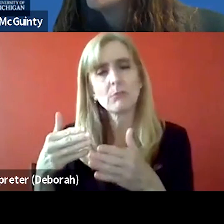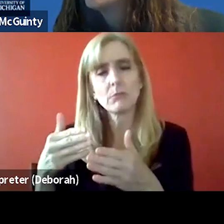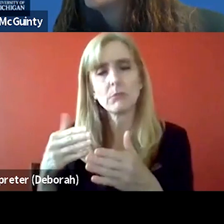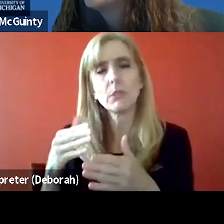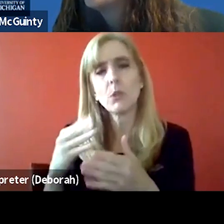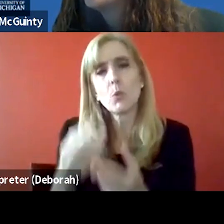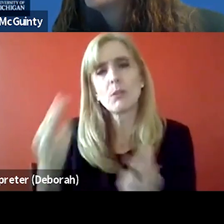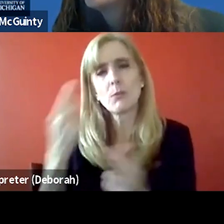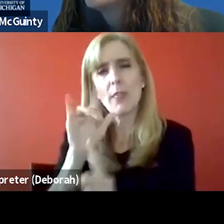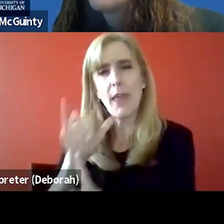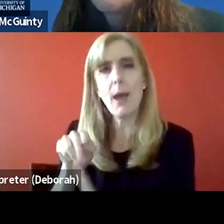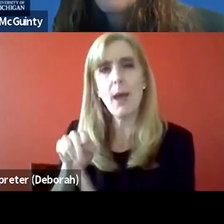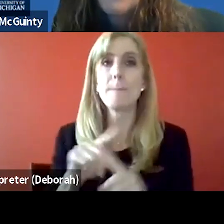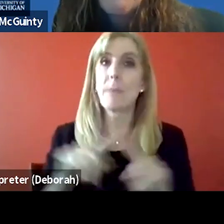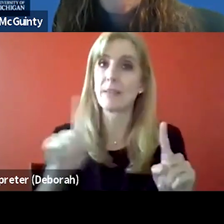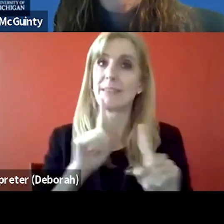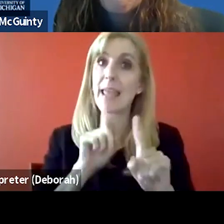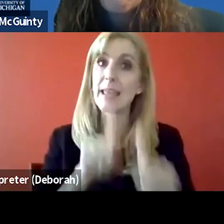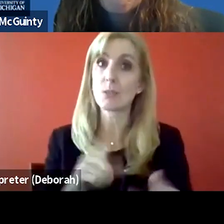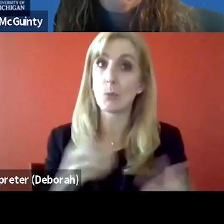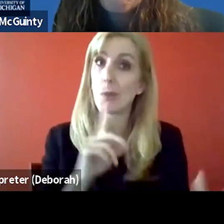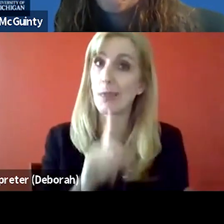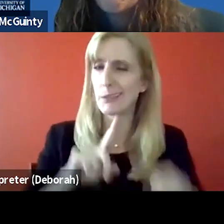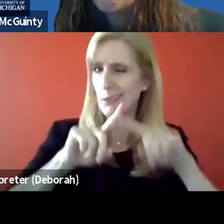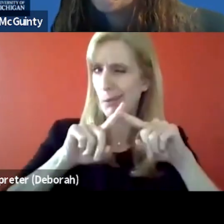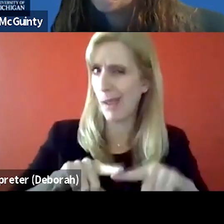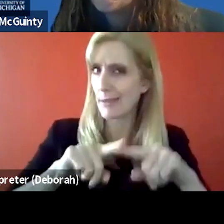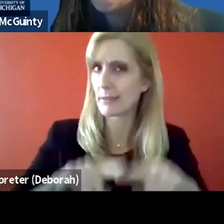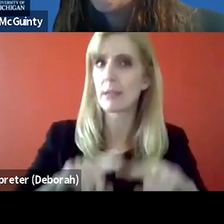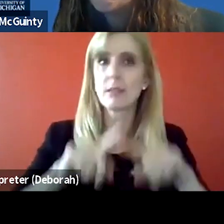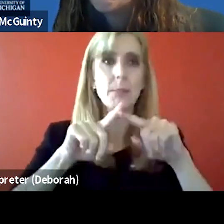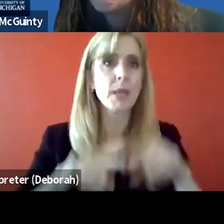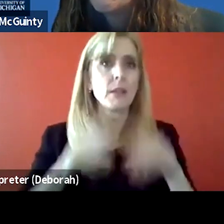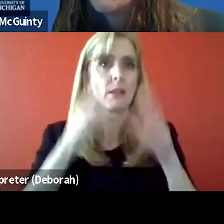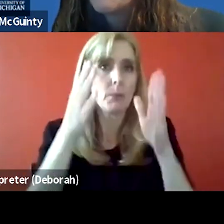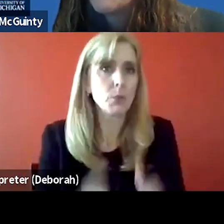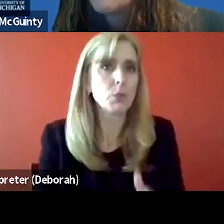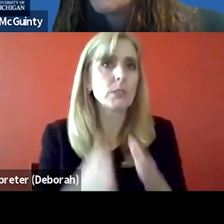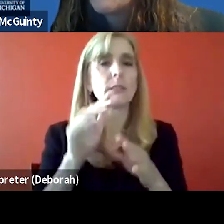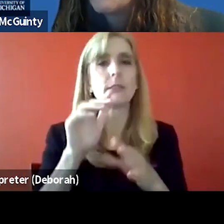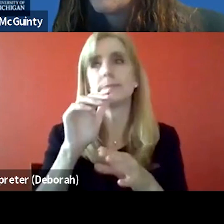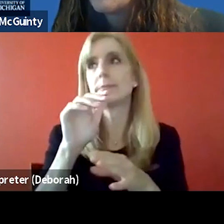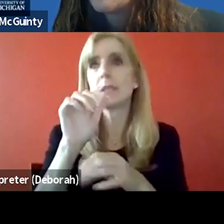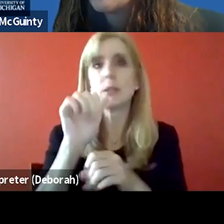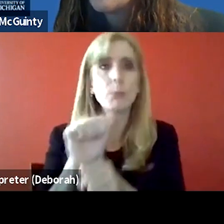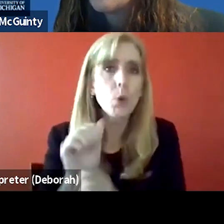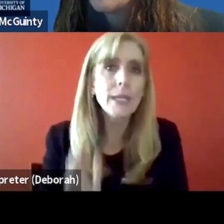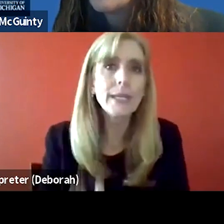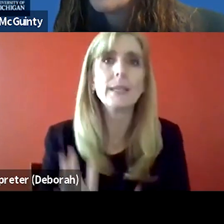Again, the answer is it depends. It really depends on the individual employee and